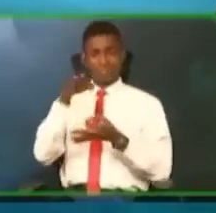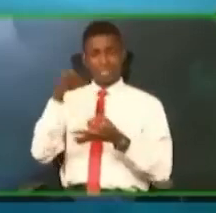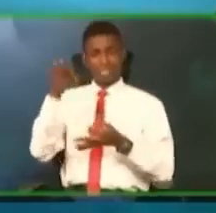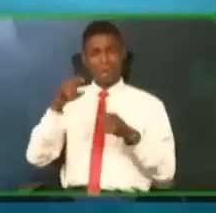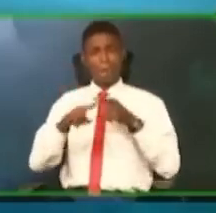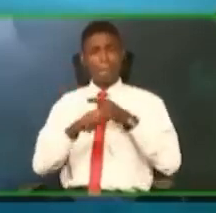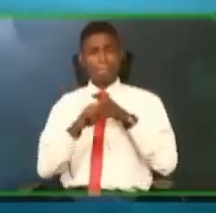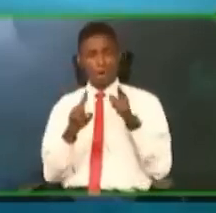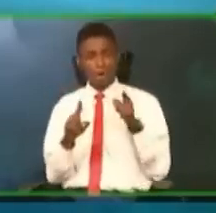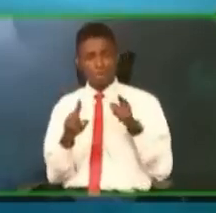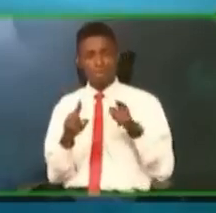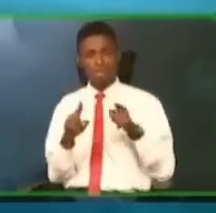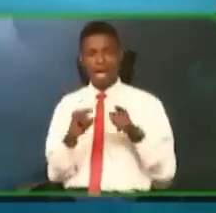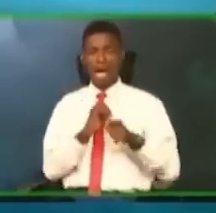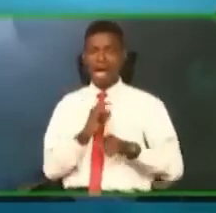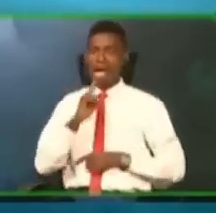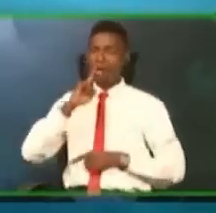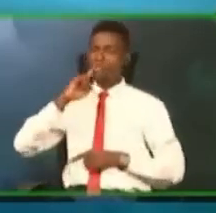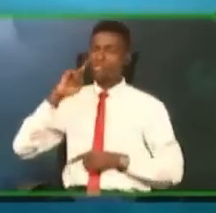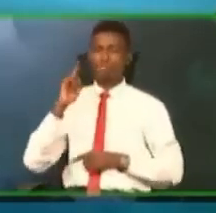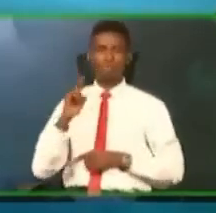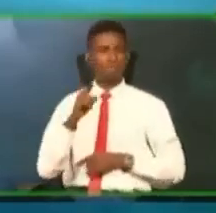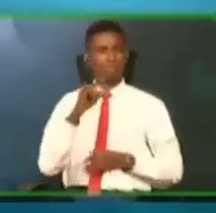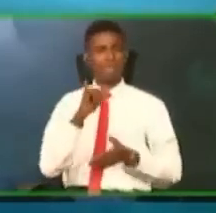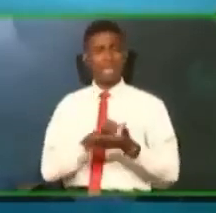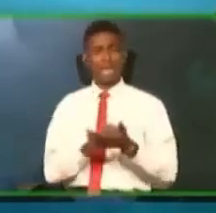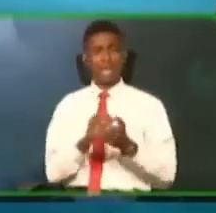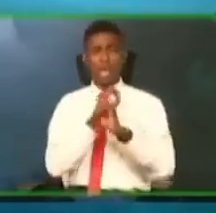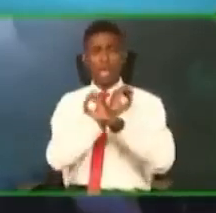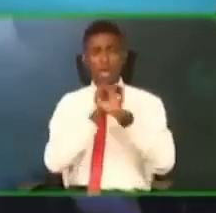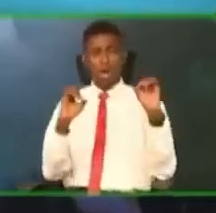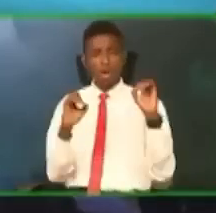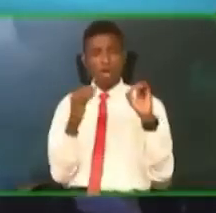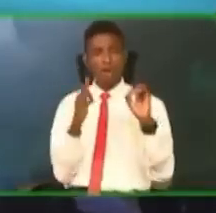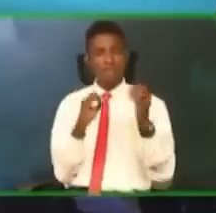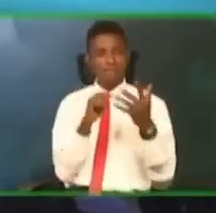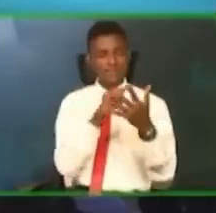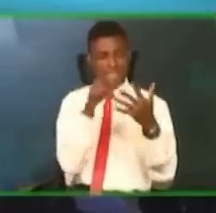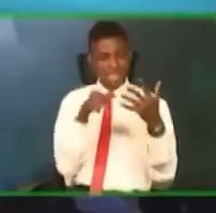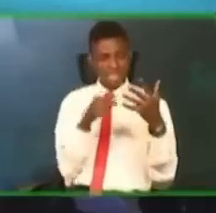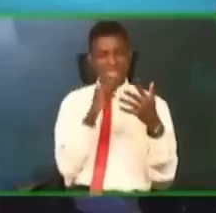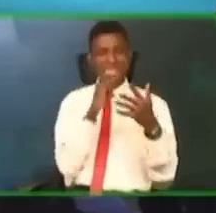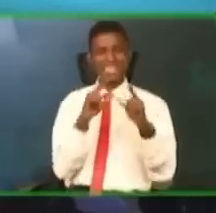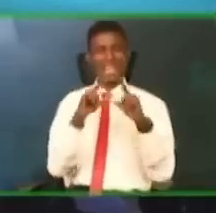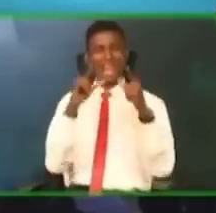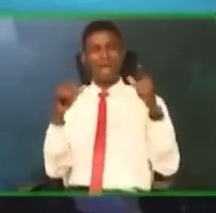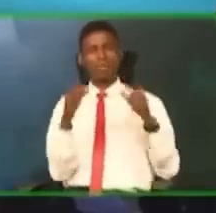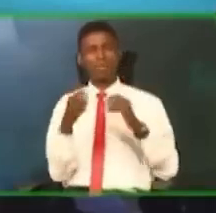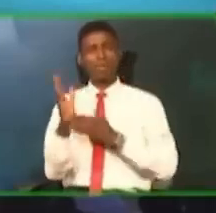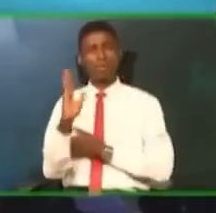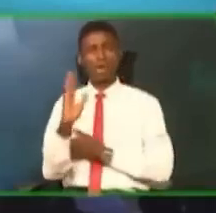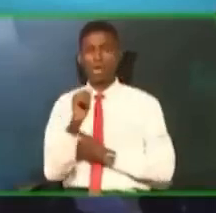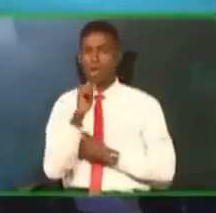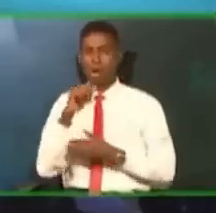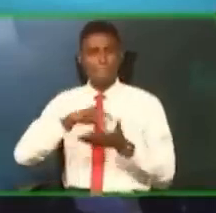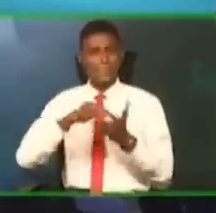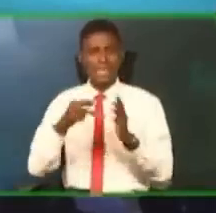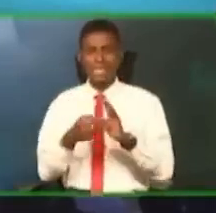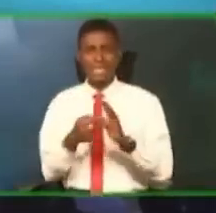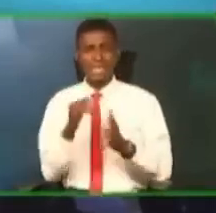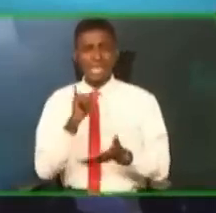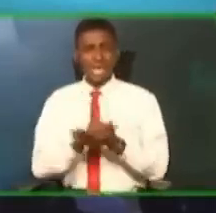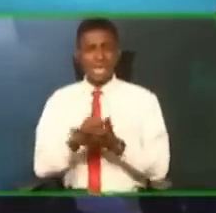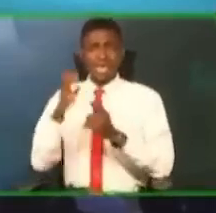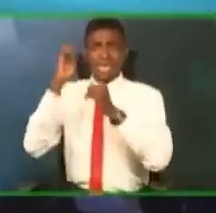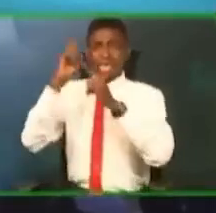by the integrity of scripture that none of these is the language of God. It does not mean that he cannot